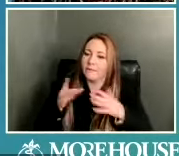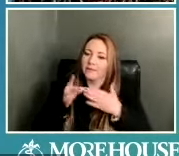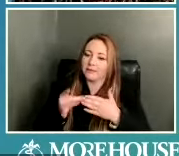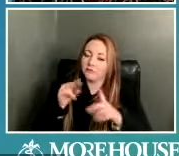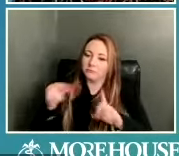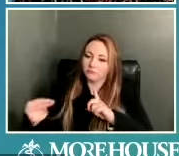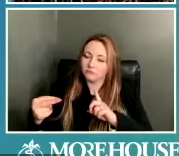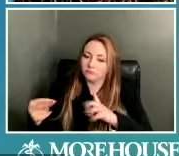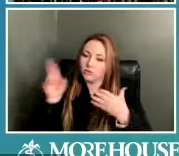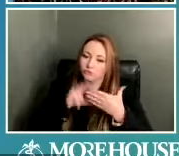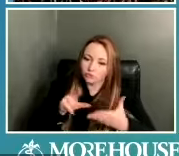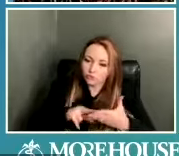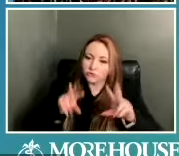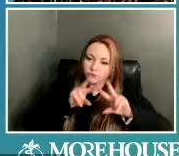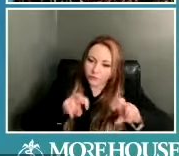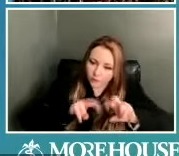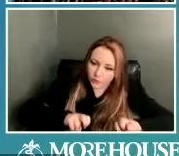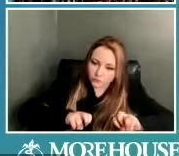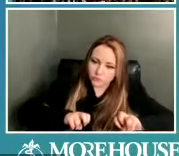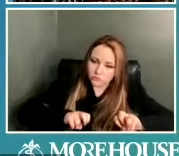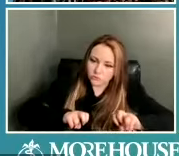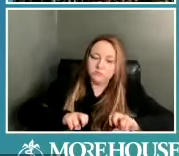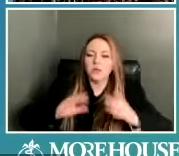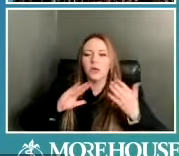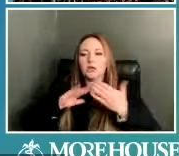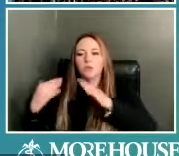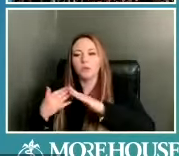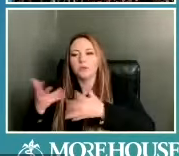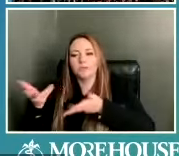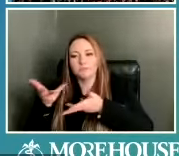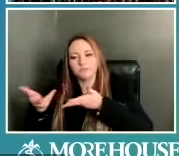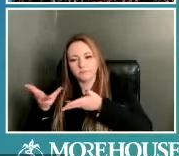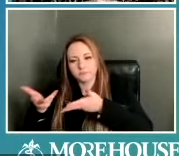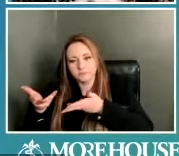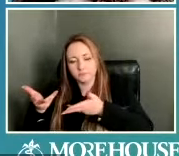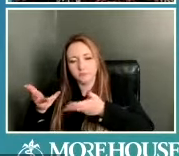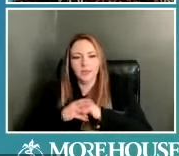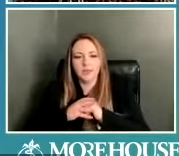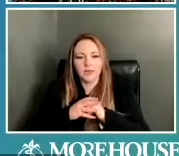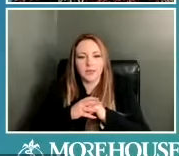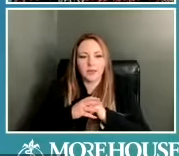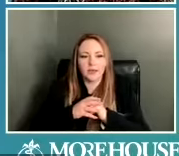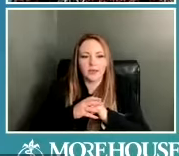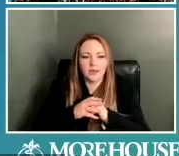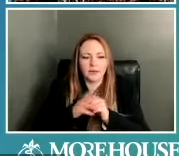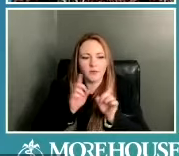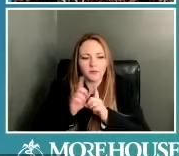capacity, research and evaluation space, community engagement, and intersecting at policy.